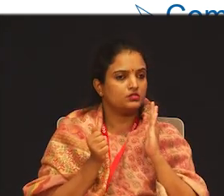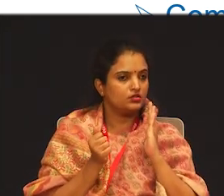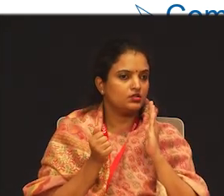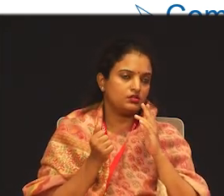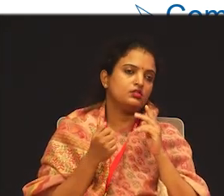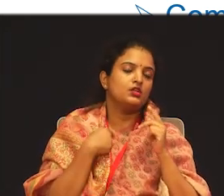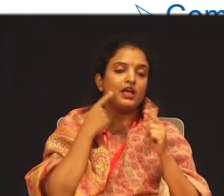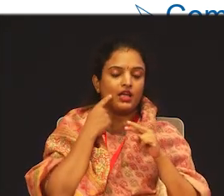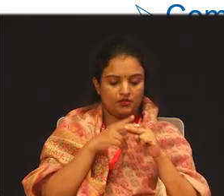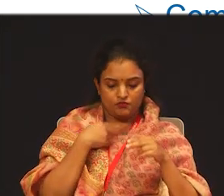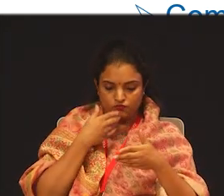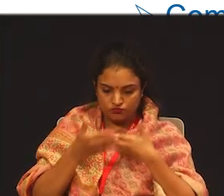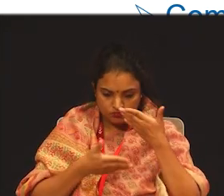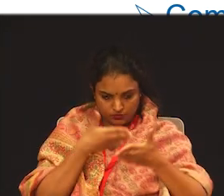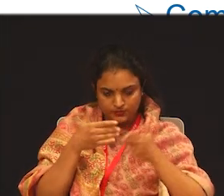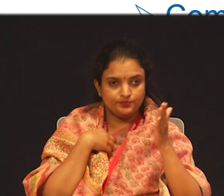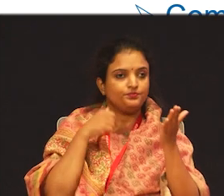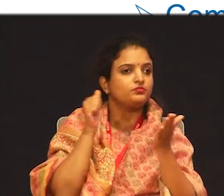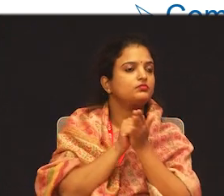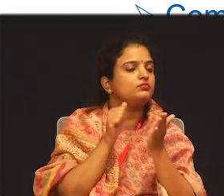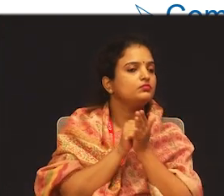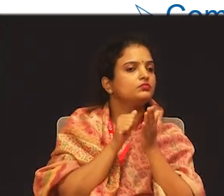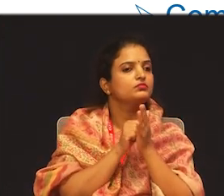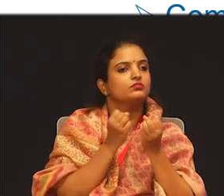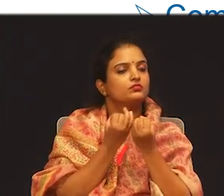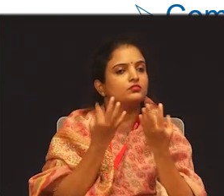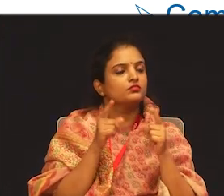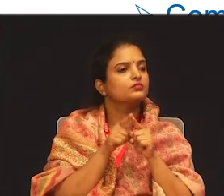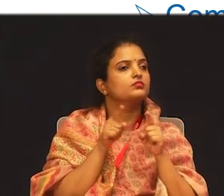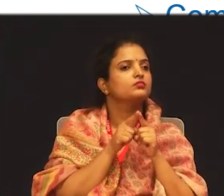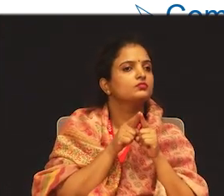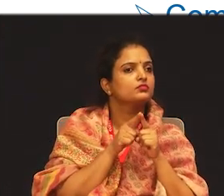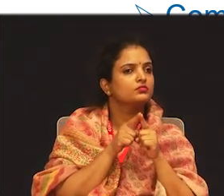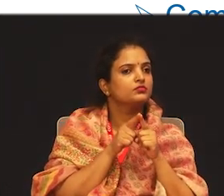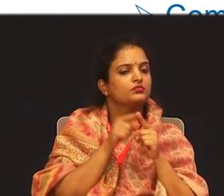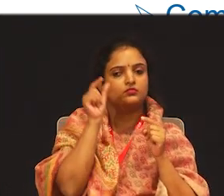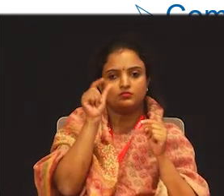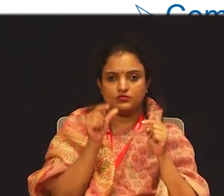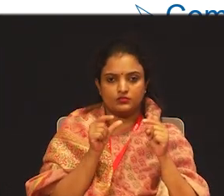teaching children printed numbers and alphabets, can we have